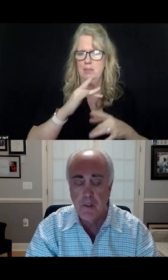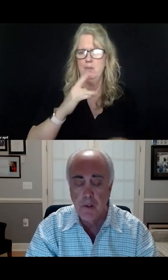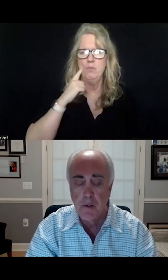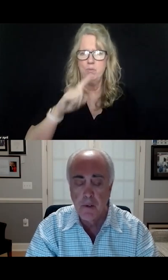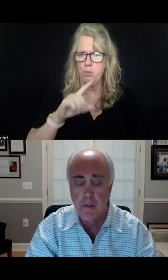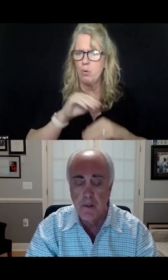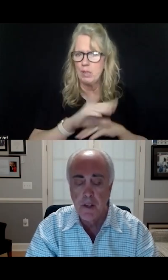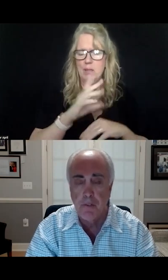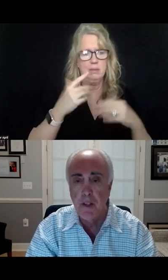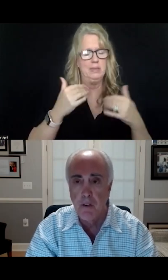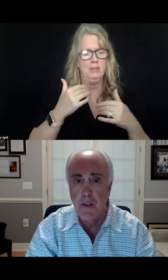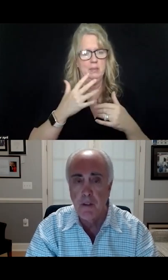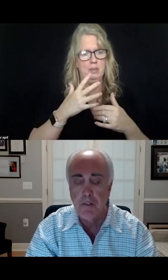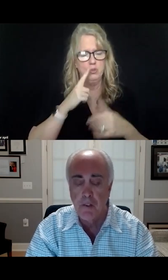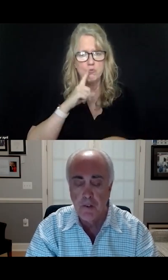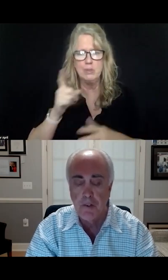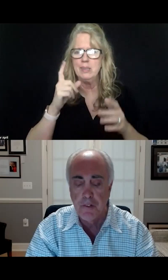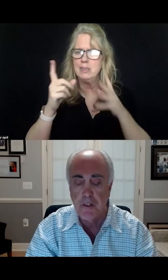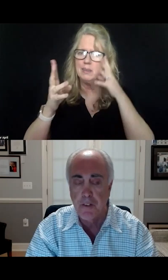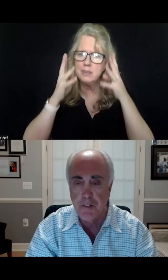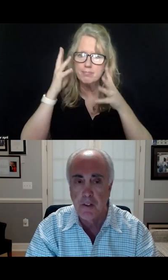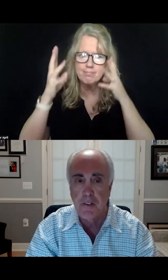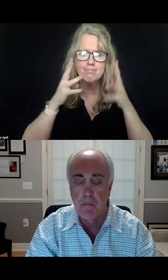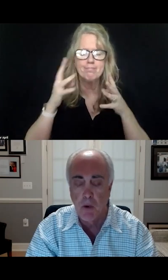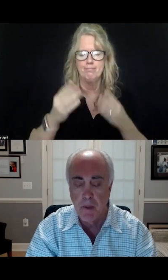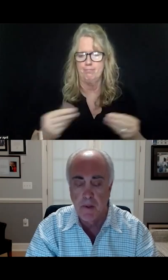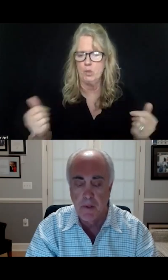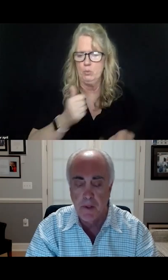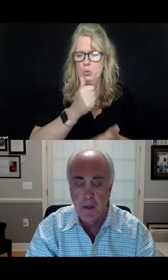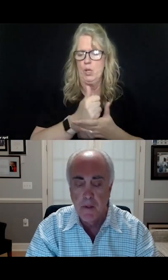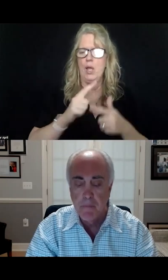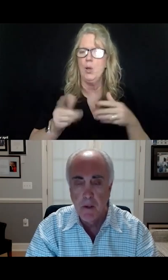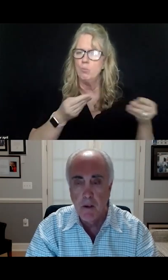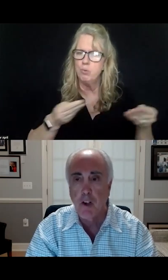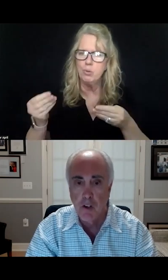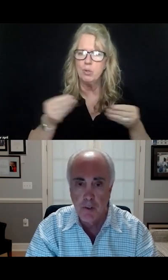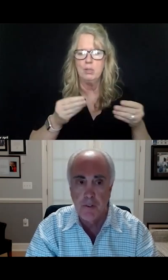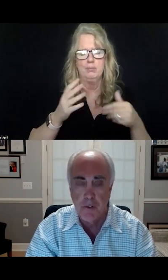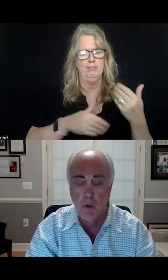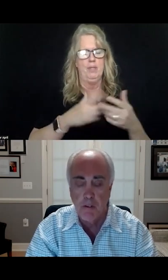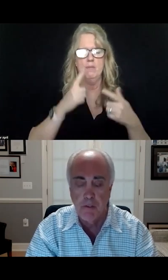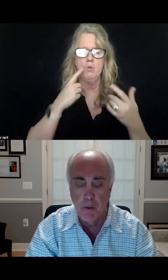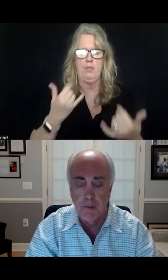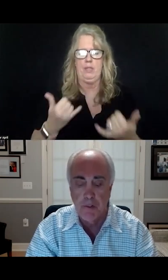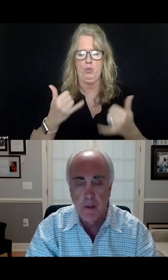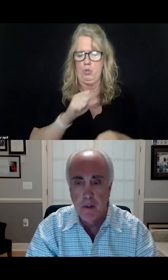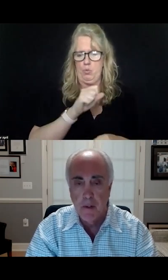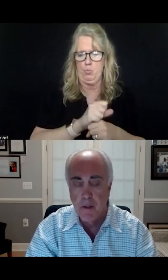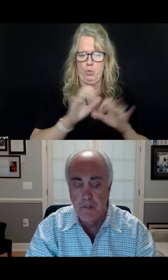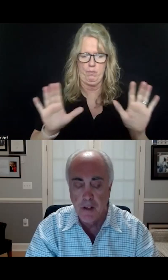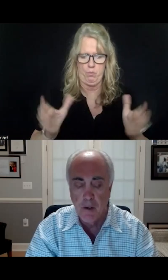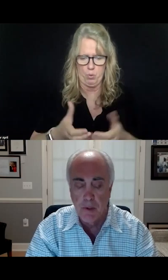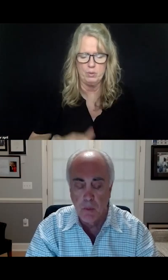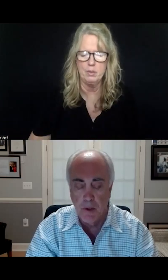is clear that the need for innovative solutions to facilitate mobility of the current workforce